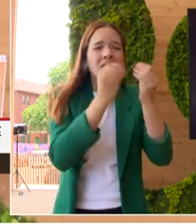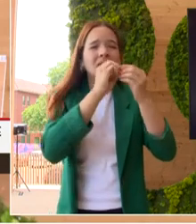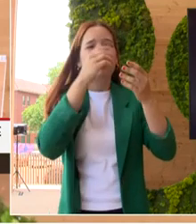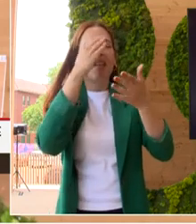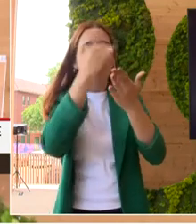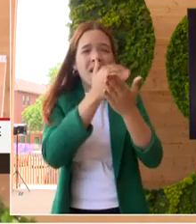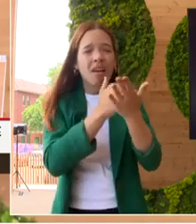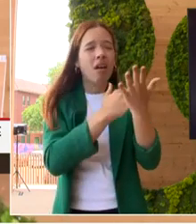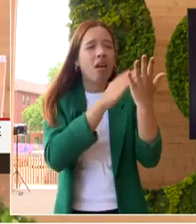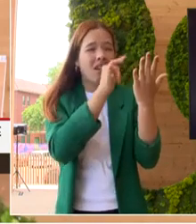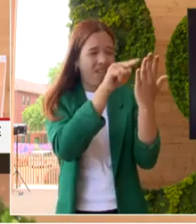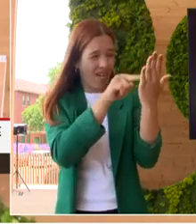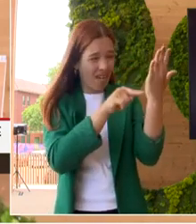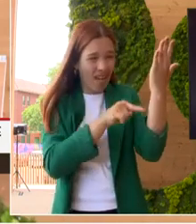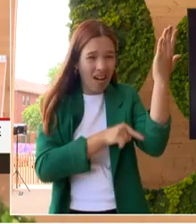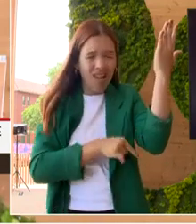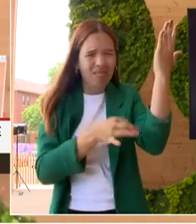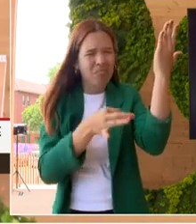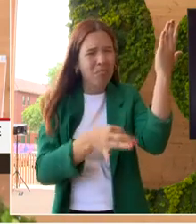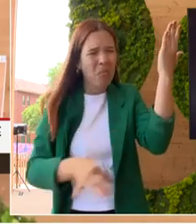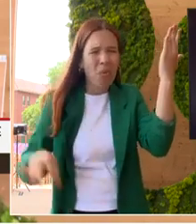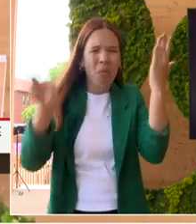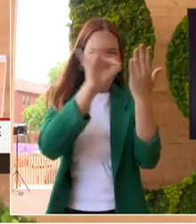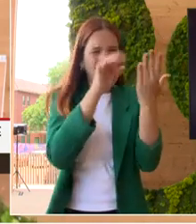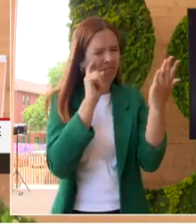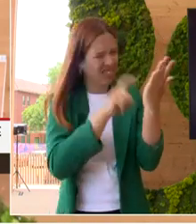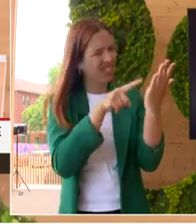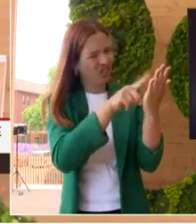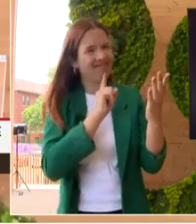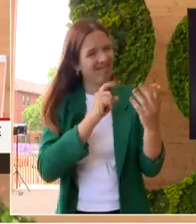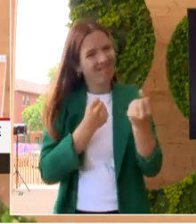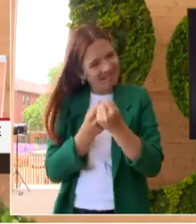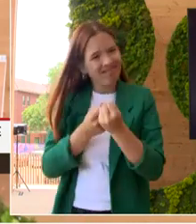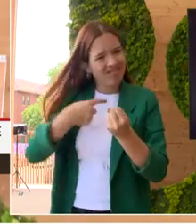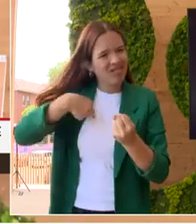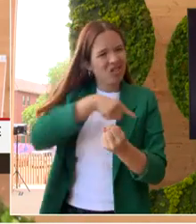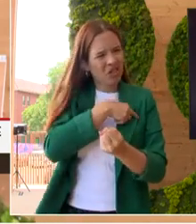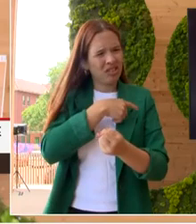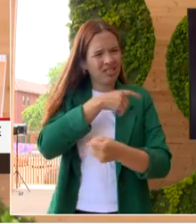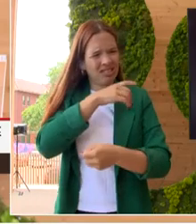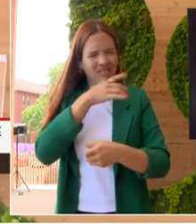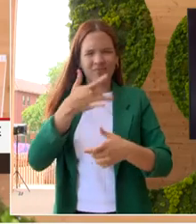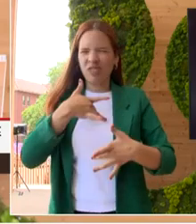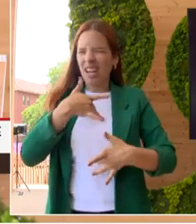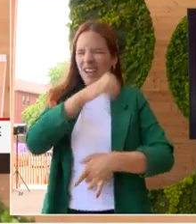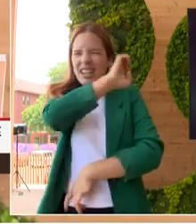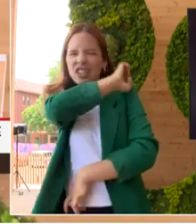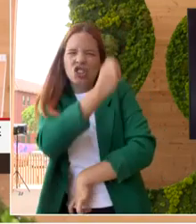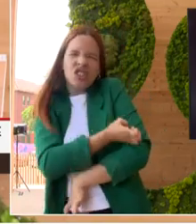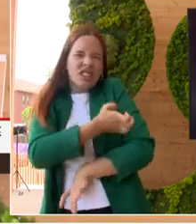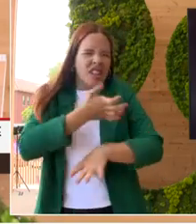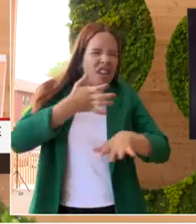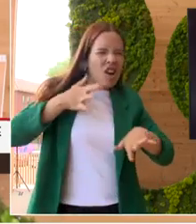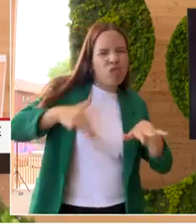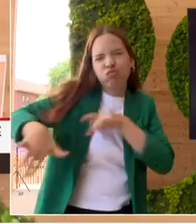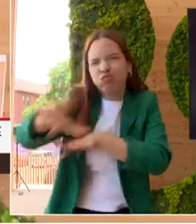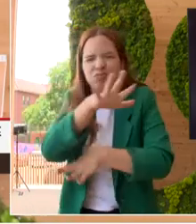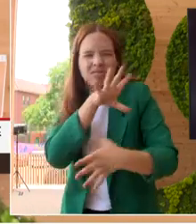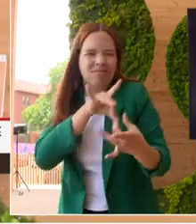vision into fruition. I feel the energy in the room. When I see Mo and Greg come across the stage, Vaughn,